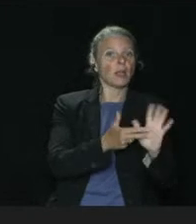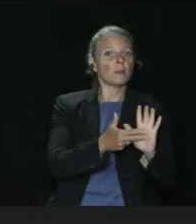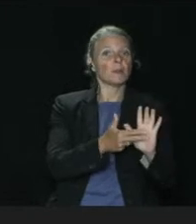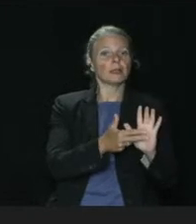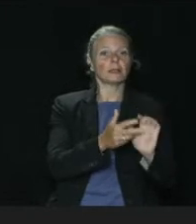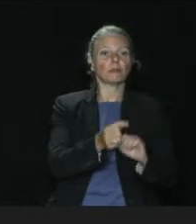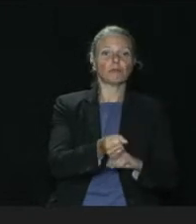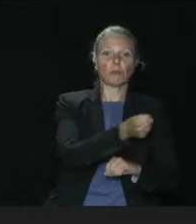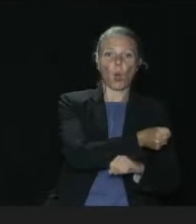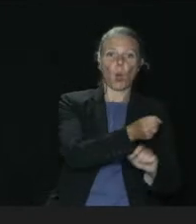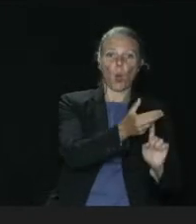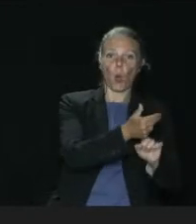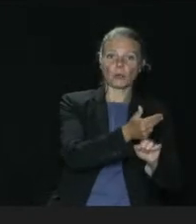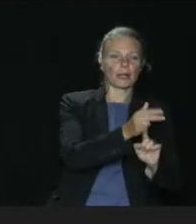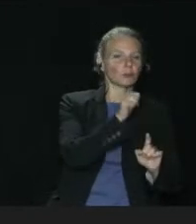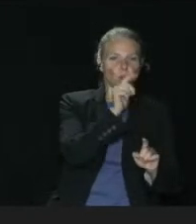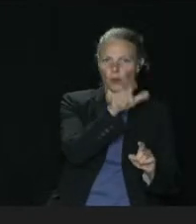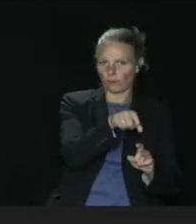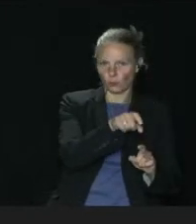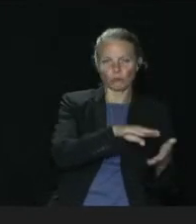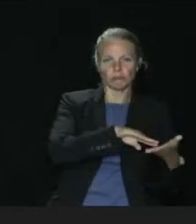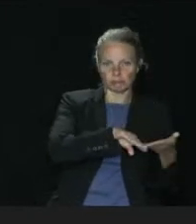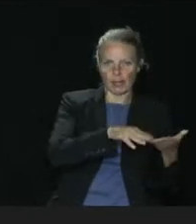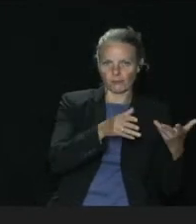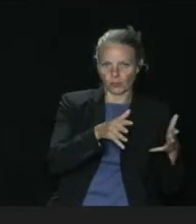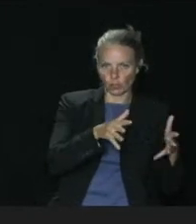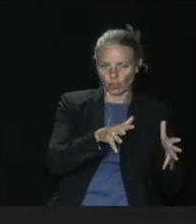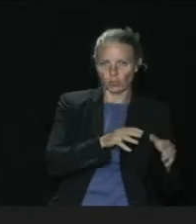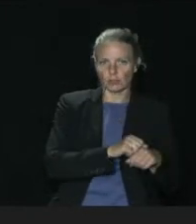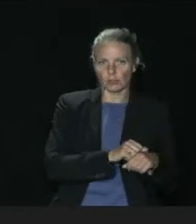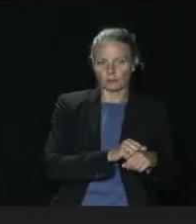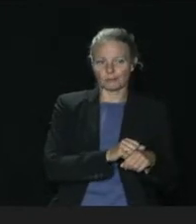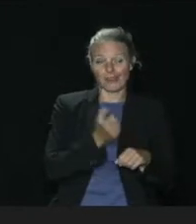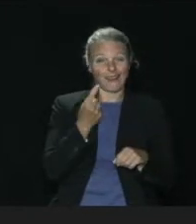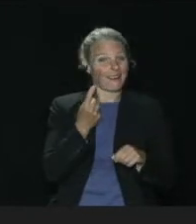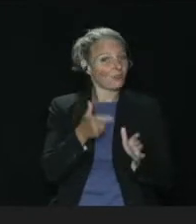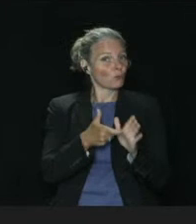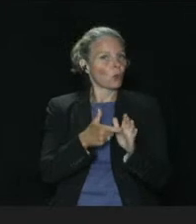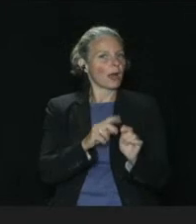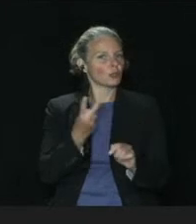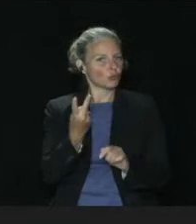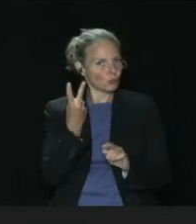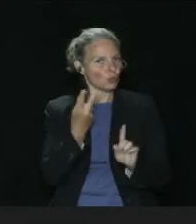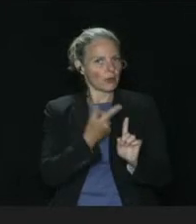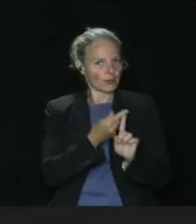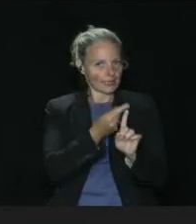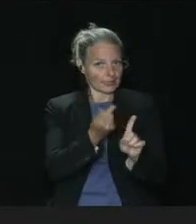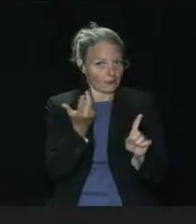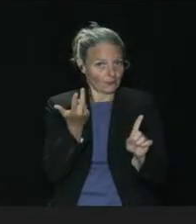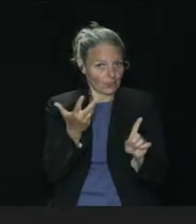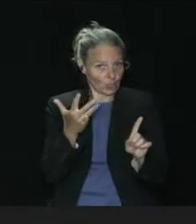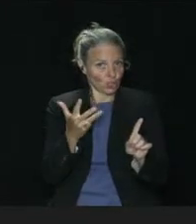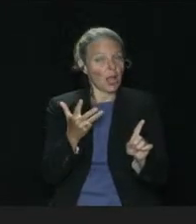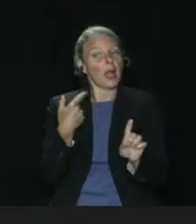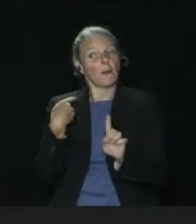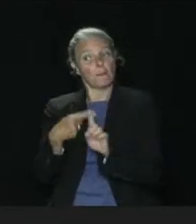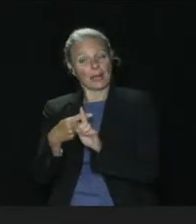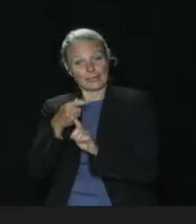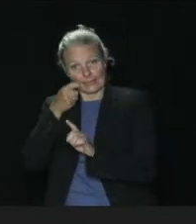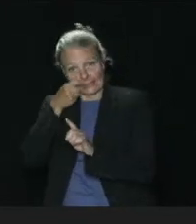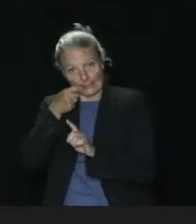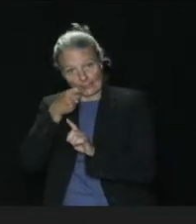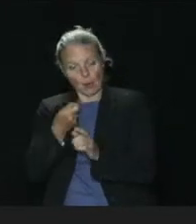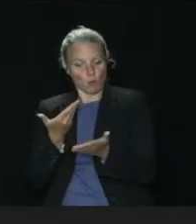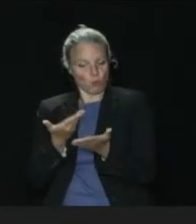government-authorized accommodations, knowing that they've been fully vaccinated and have had that pre-departure